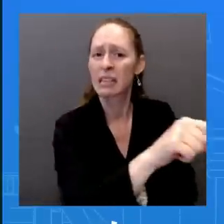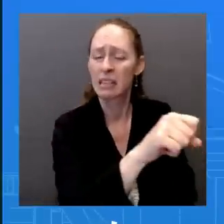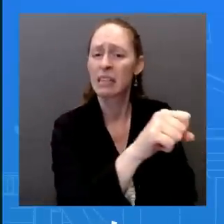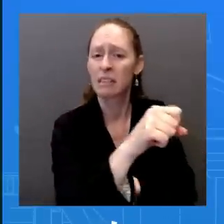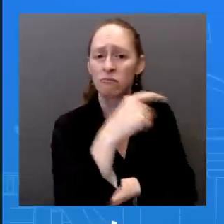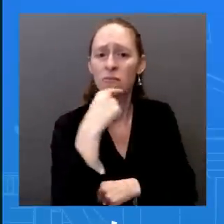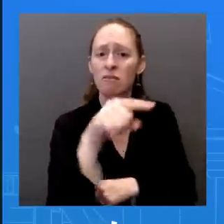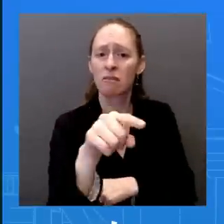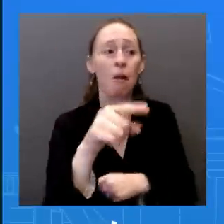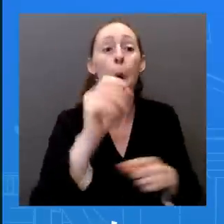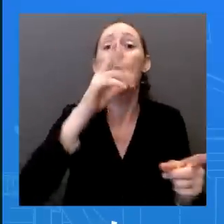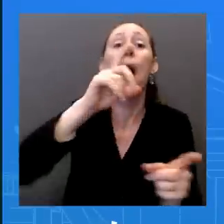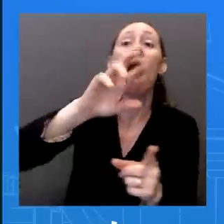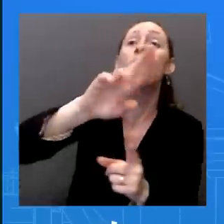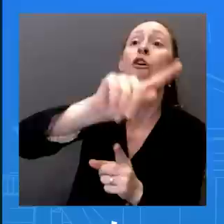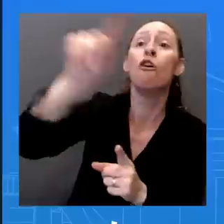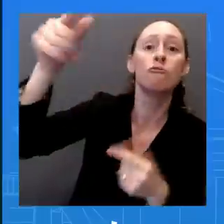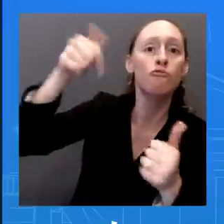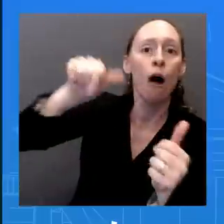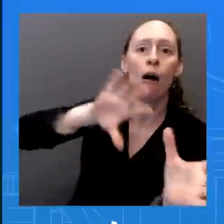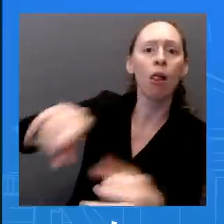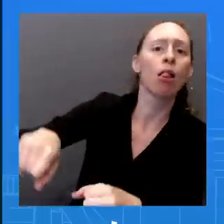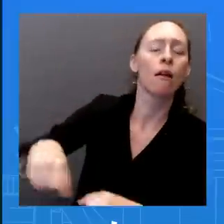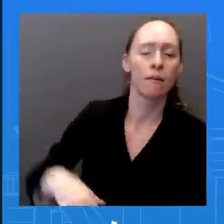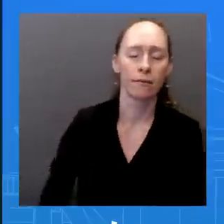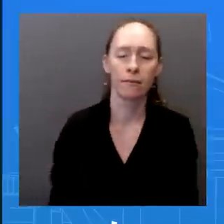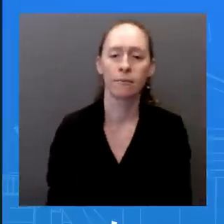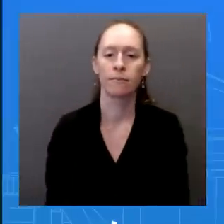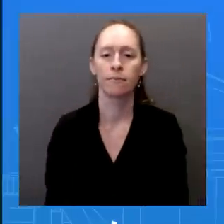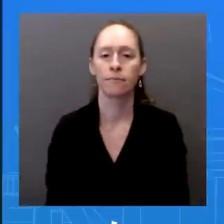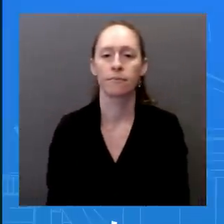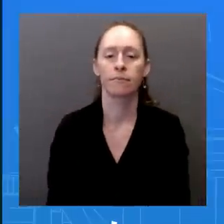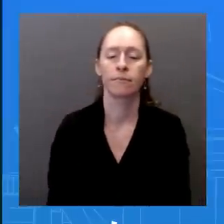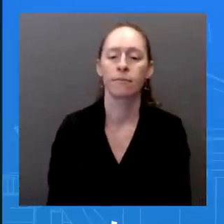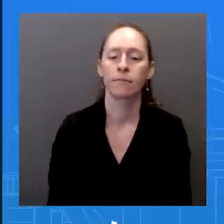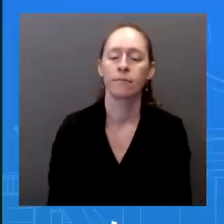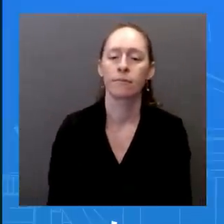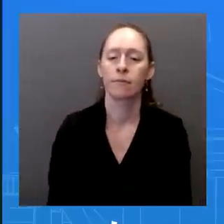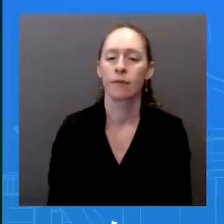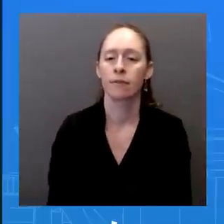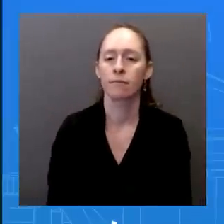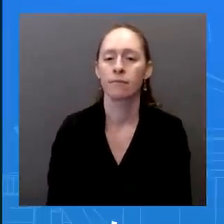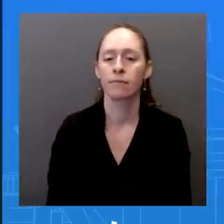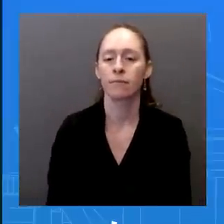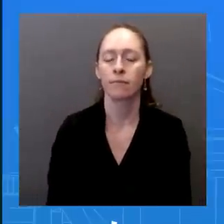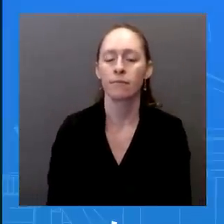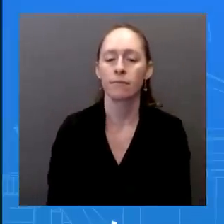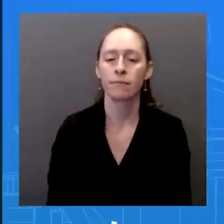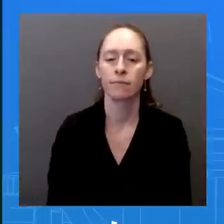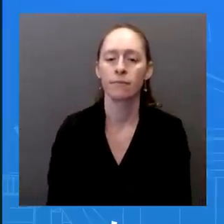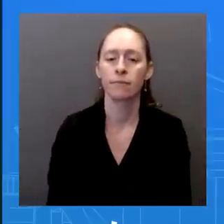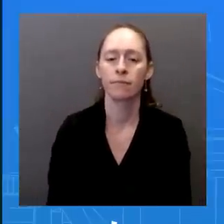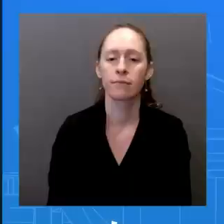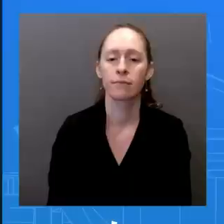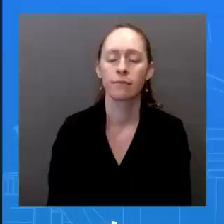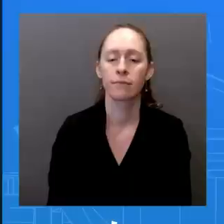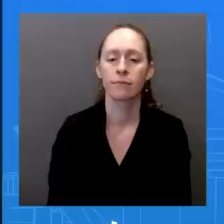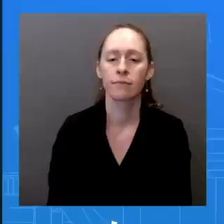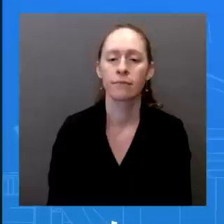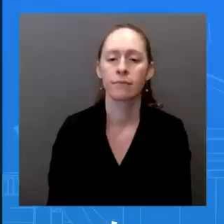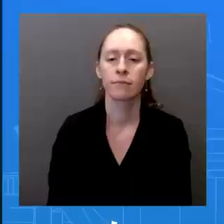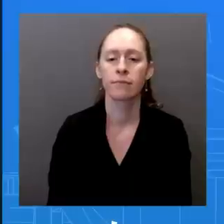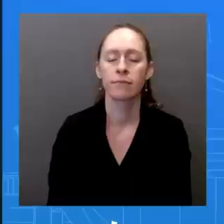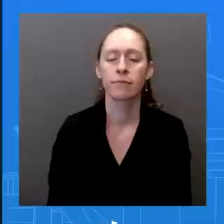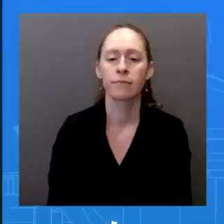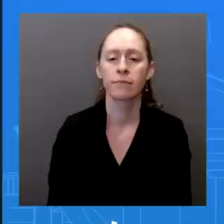make about an international system rooted in a core set of principles that work for all countries and that pushes back